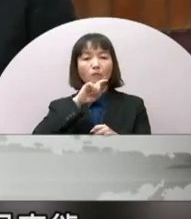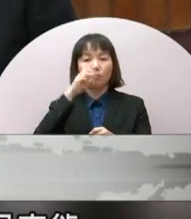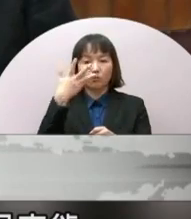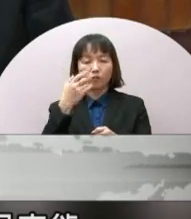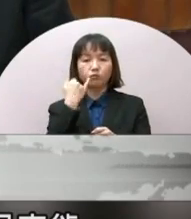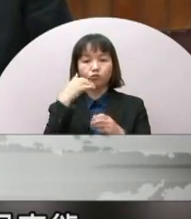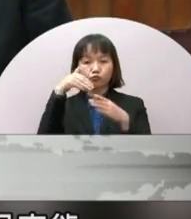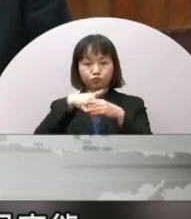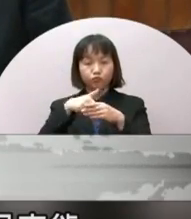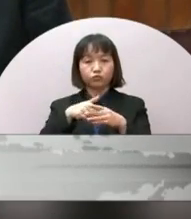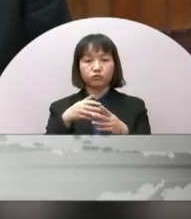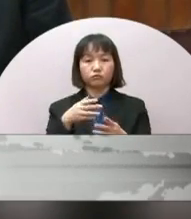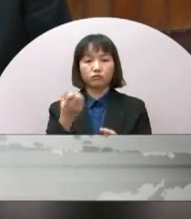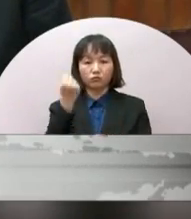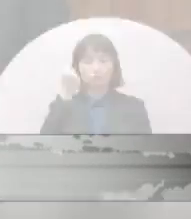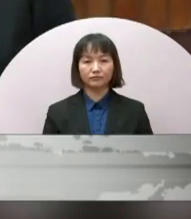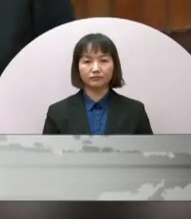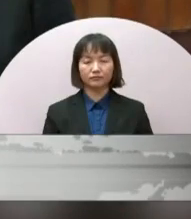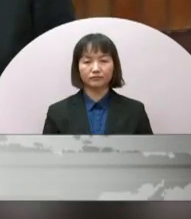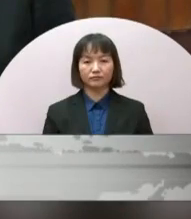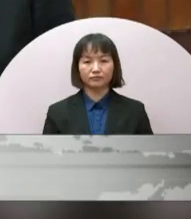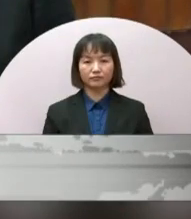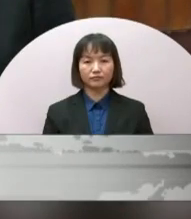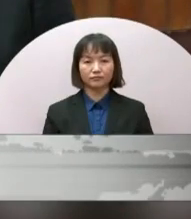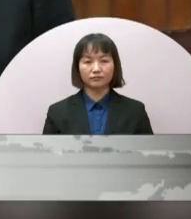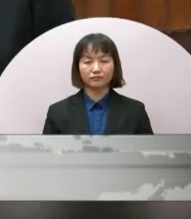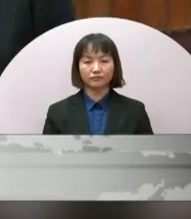legislative questioning session.